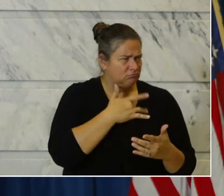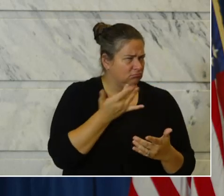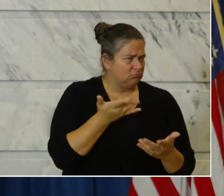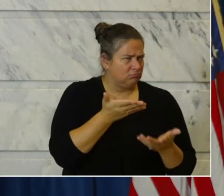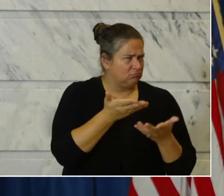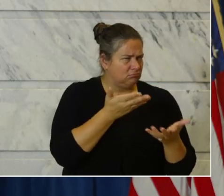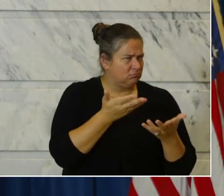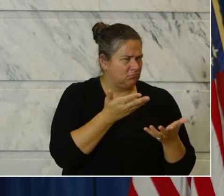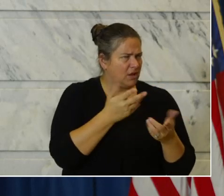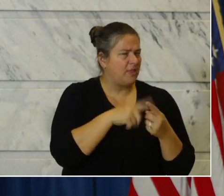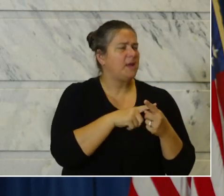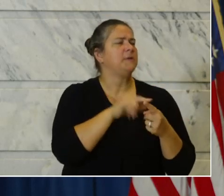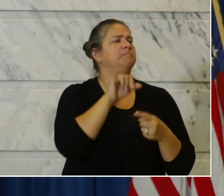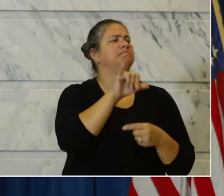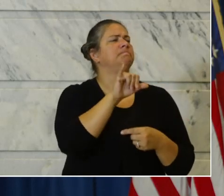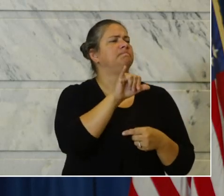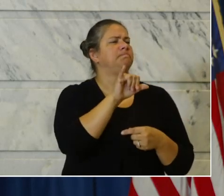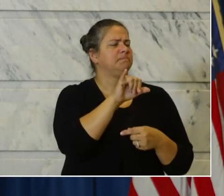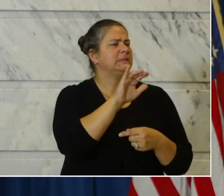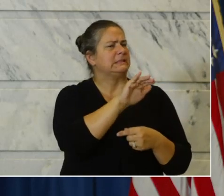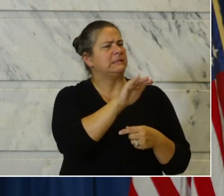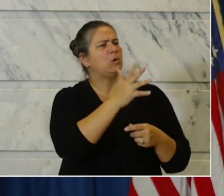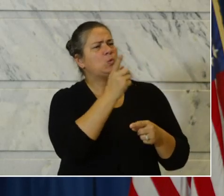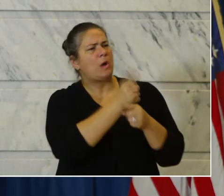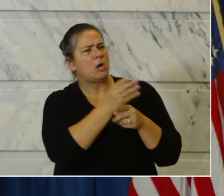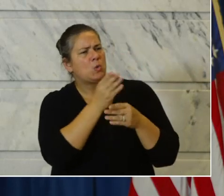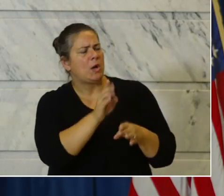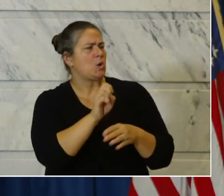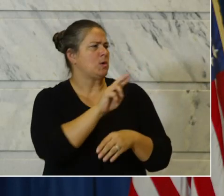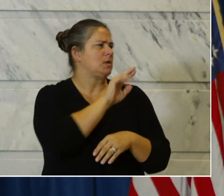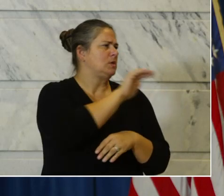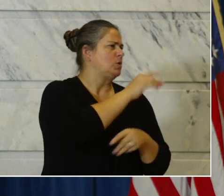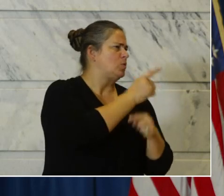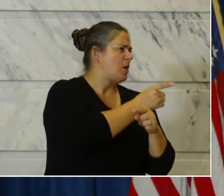then reinforce the appropriate way of doing